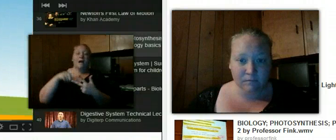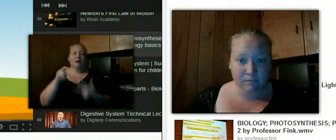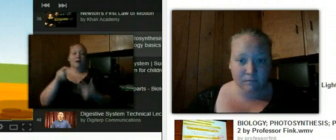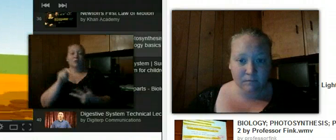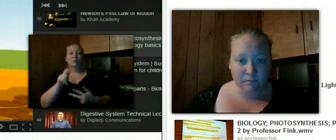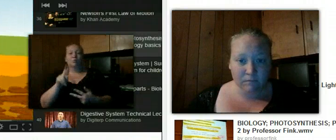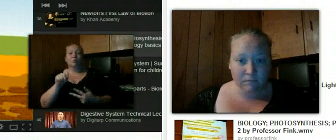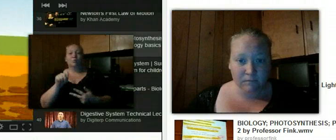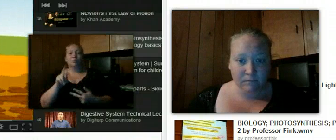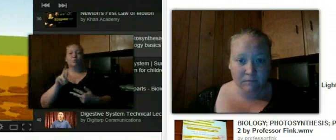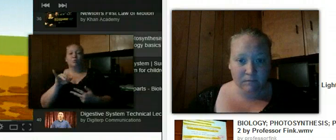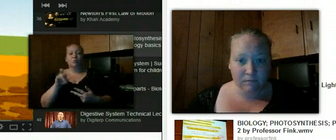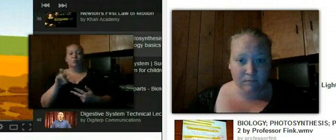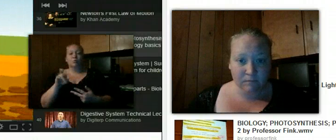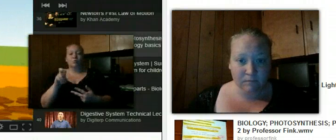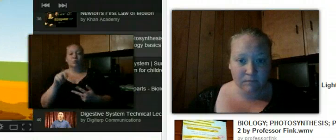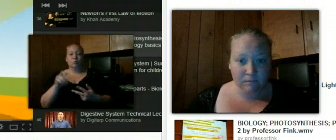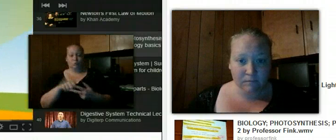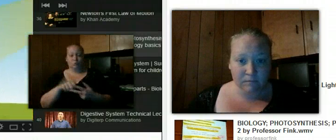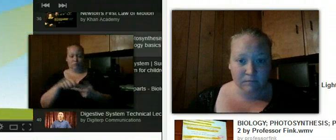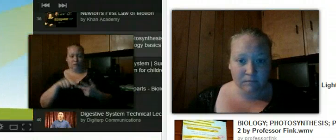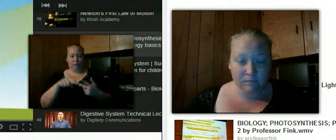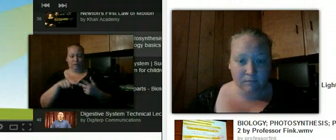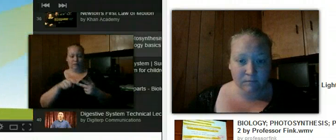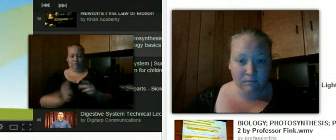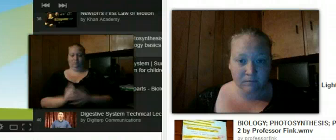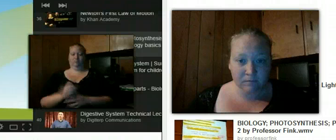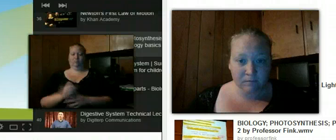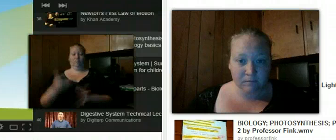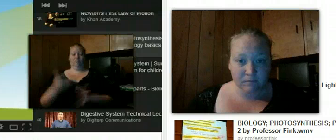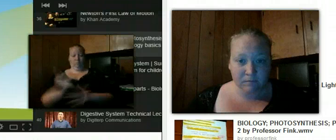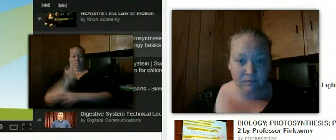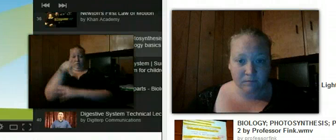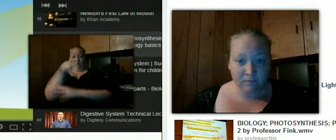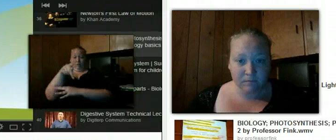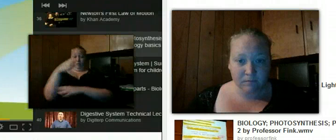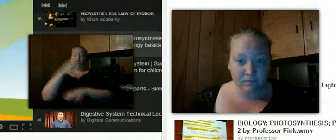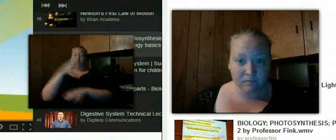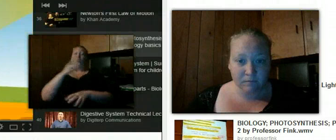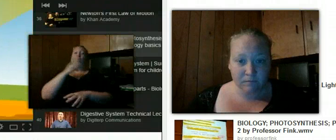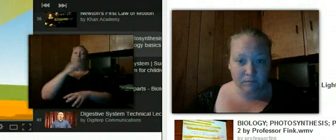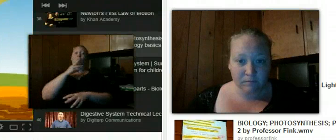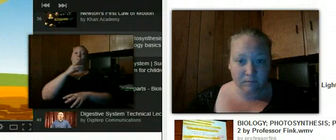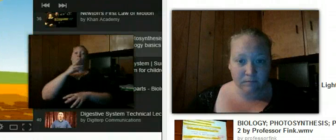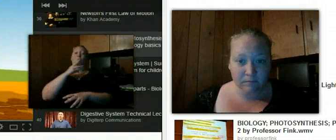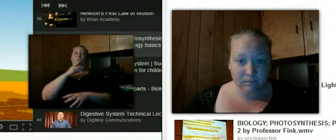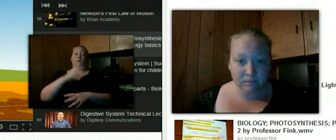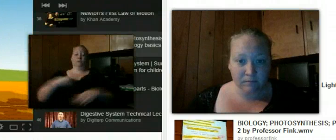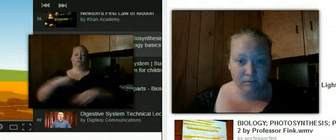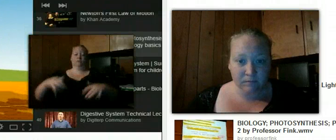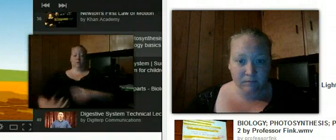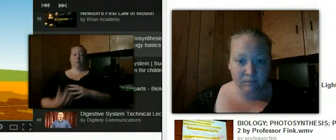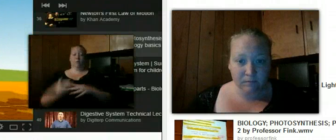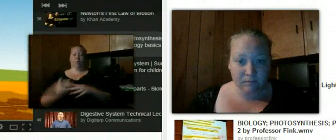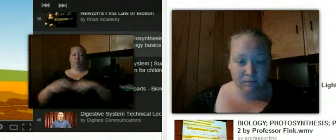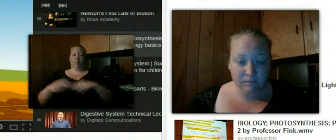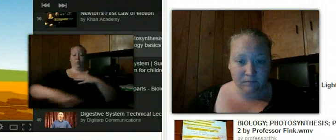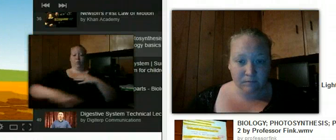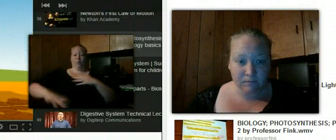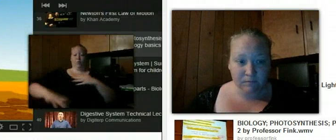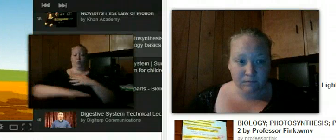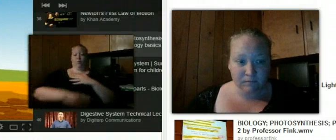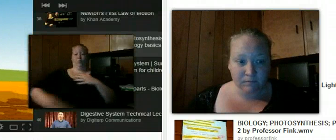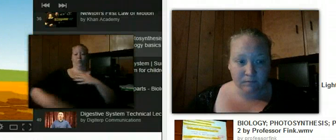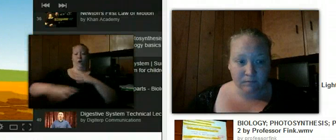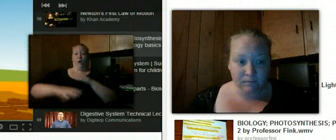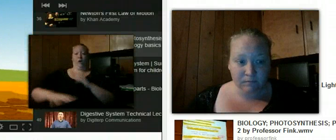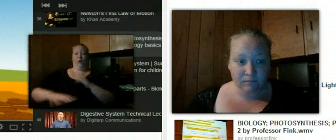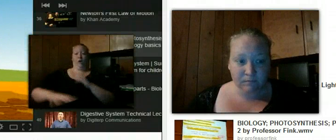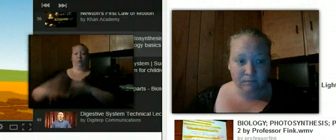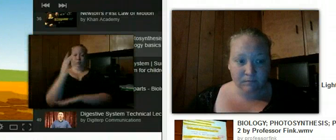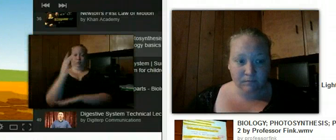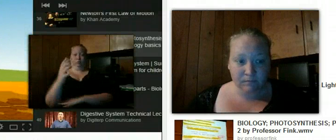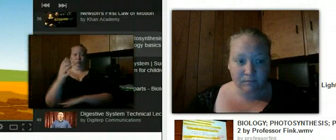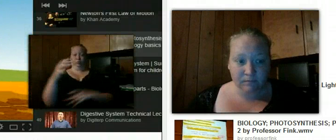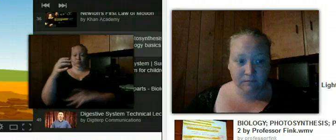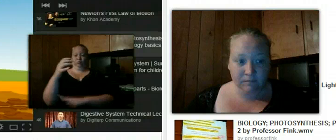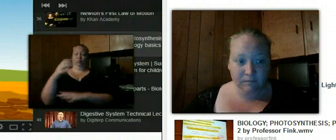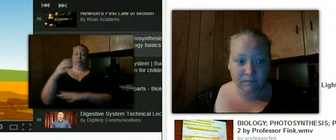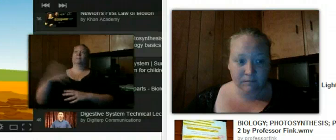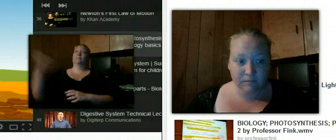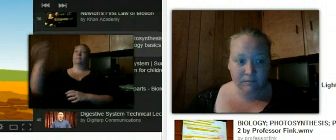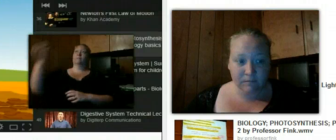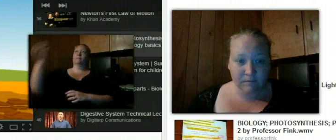sun, water from the ground, and carbon dioxide from the air. All of these factors, including